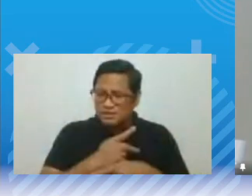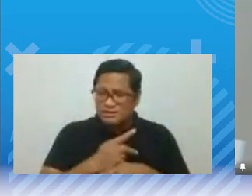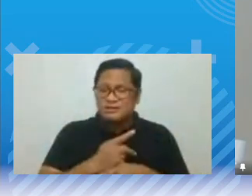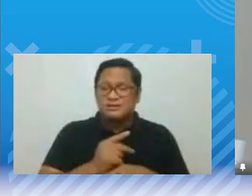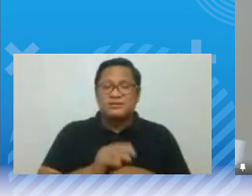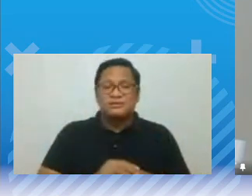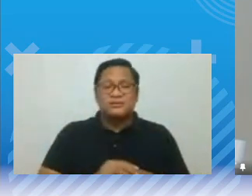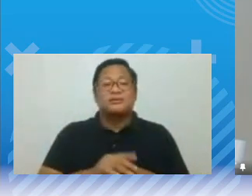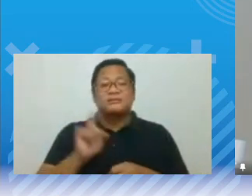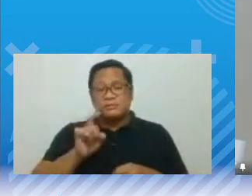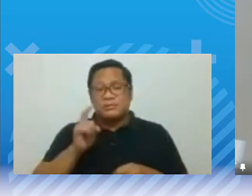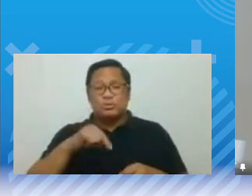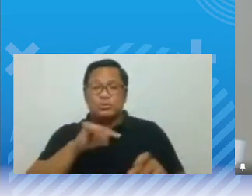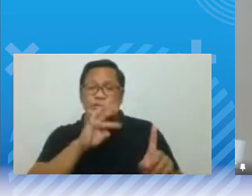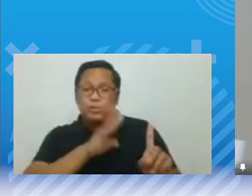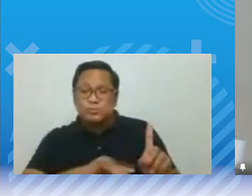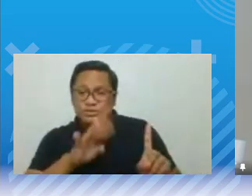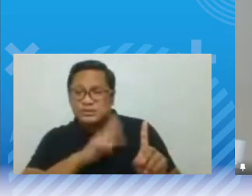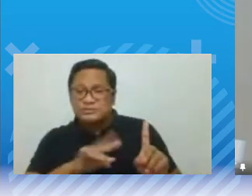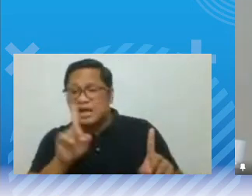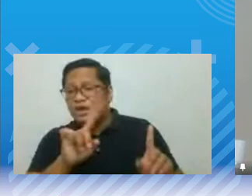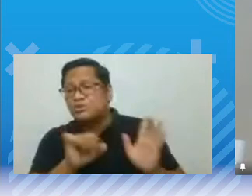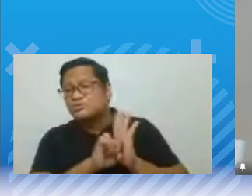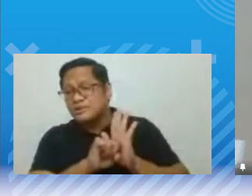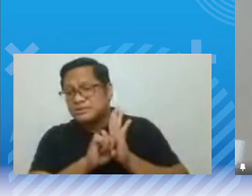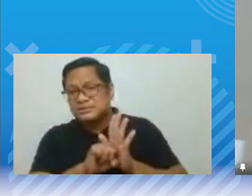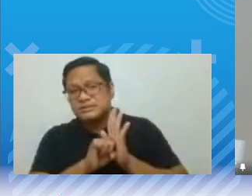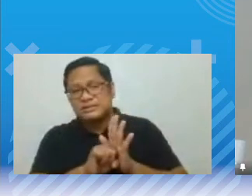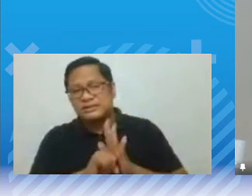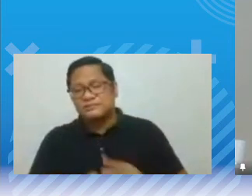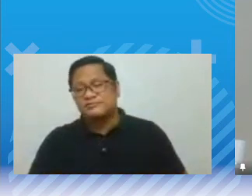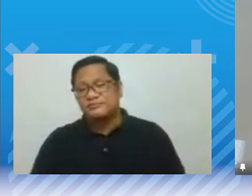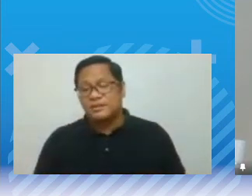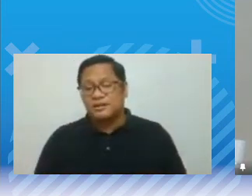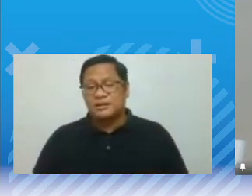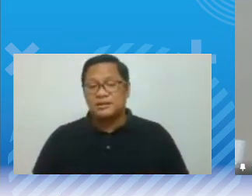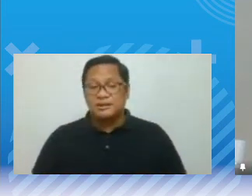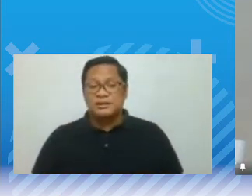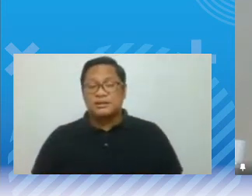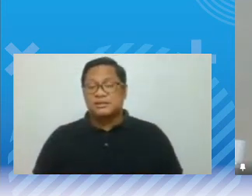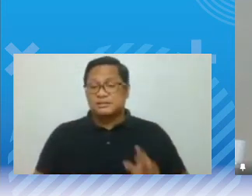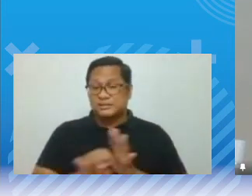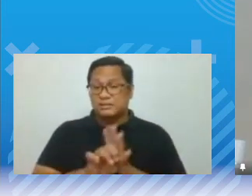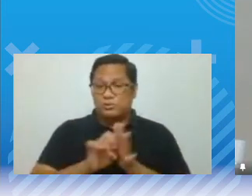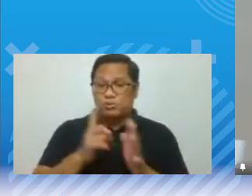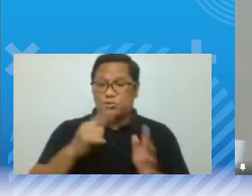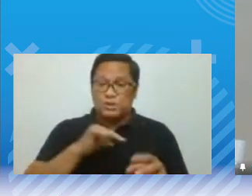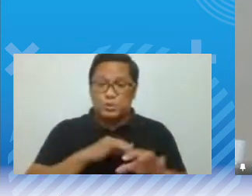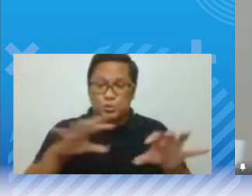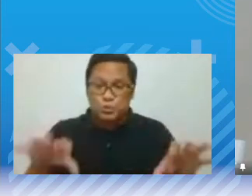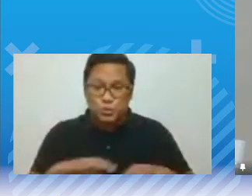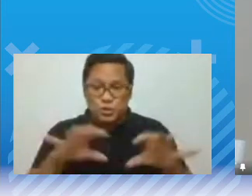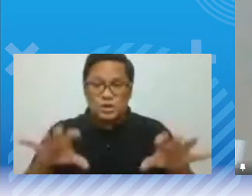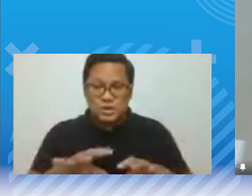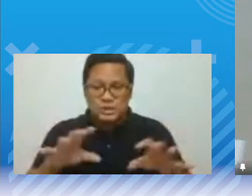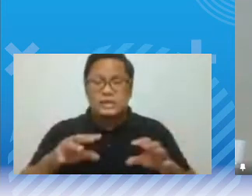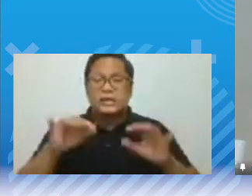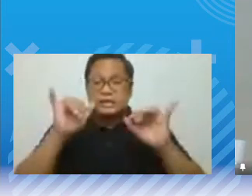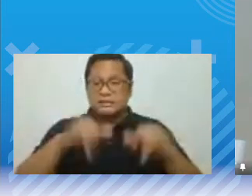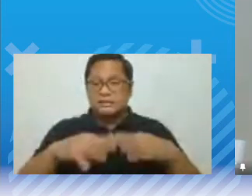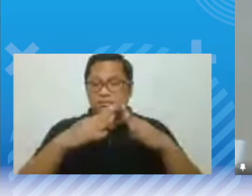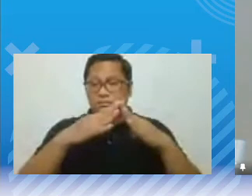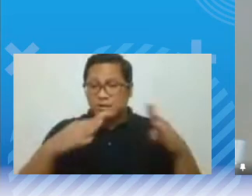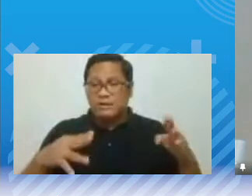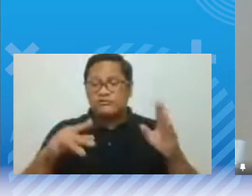have to watch out for signals, when we are working from our respective homes. So watch out yung